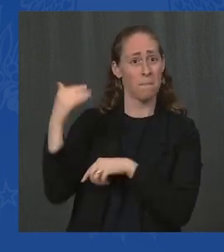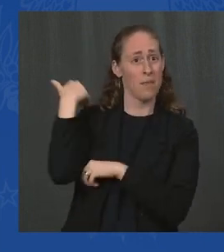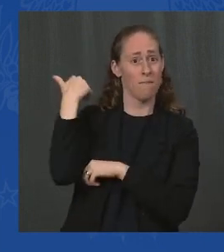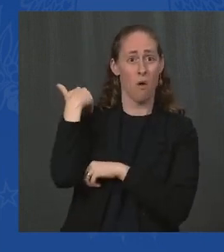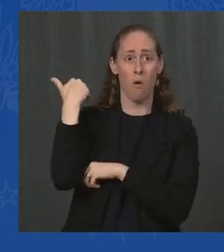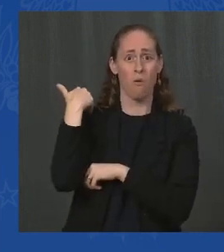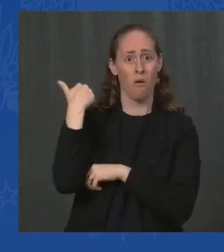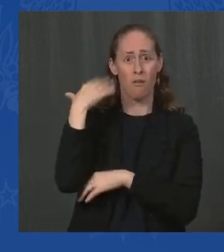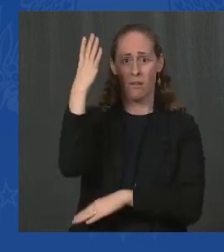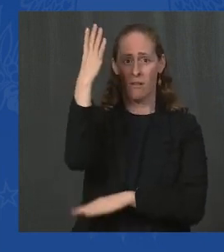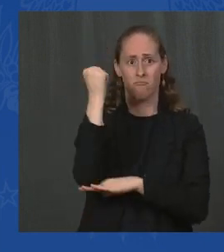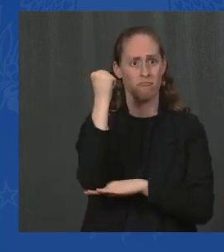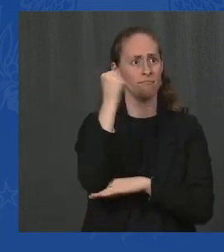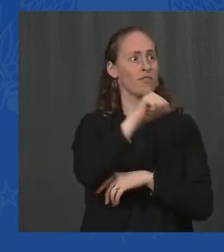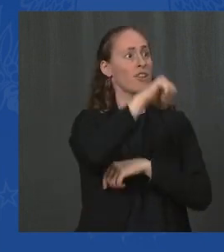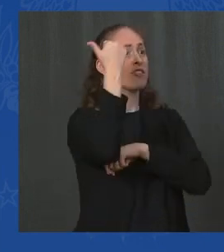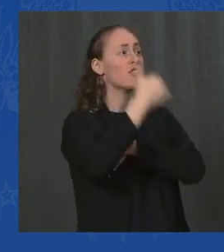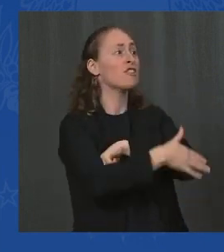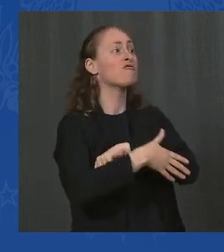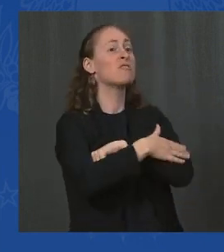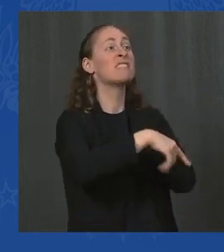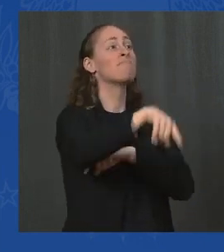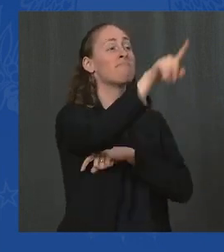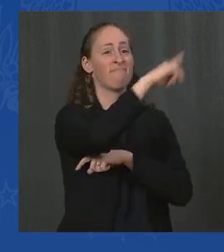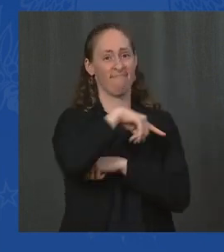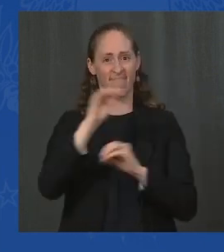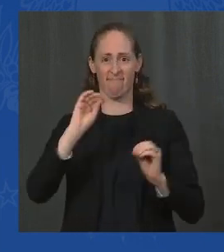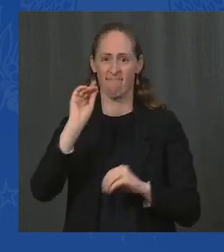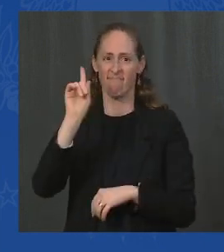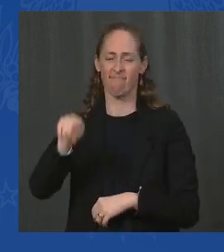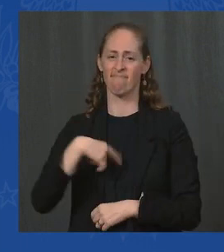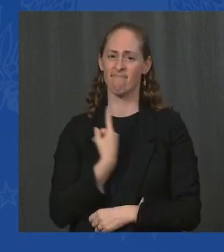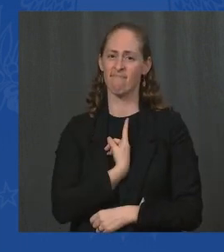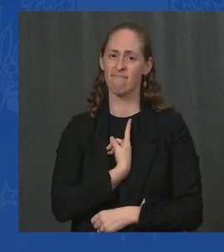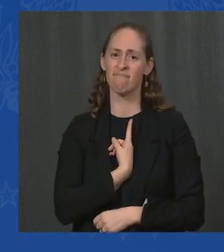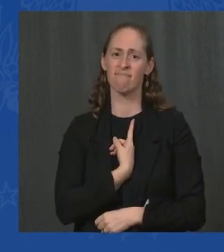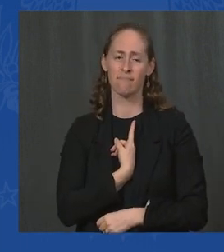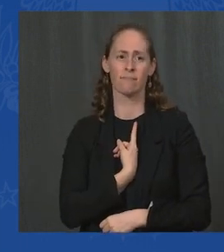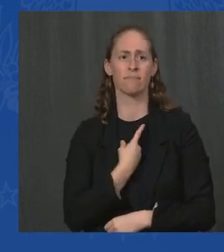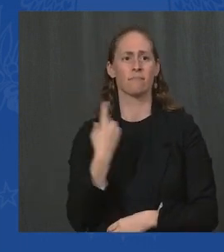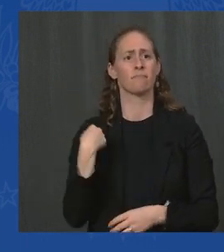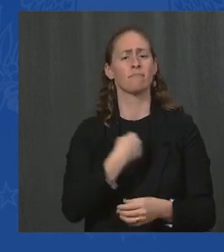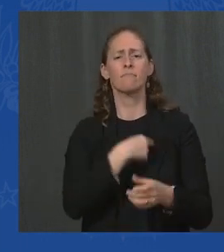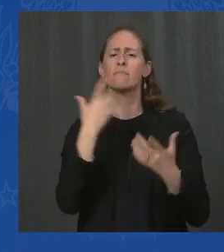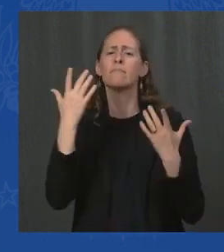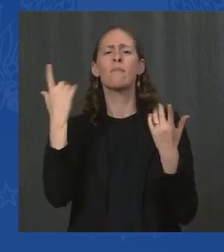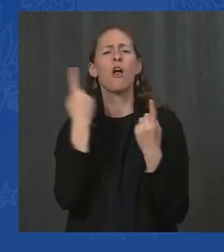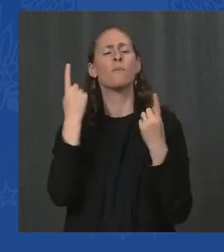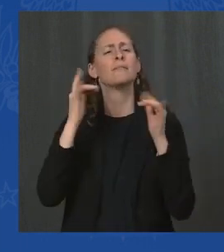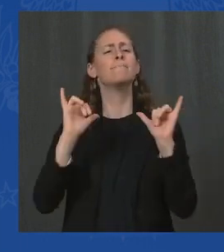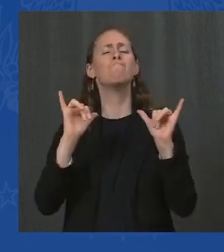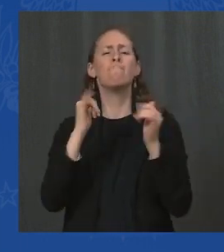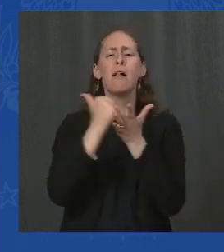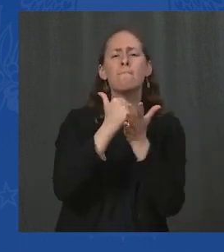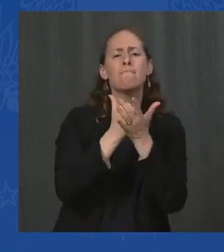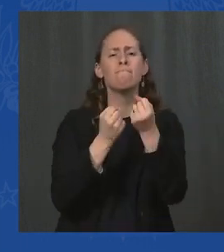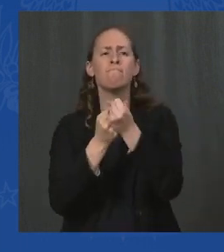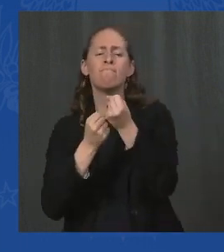done. We will continue to work to help more people leave the country who are at